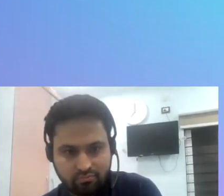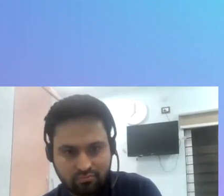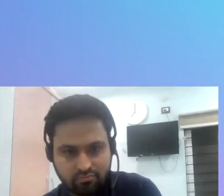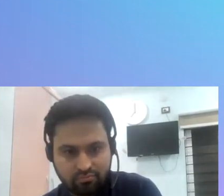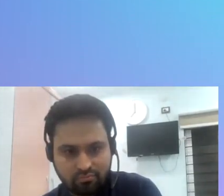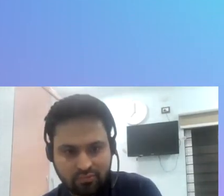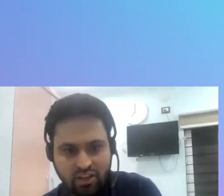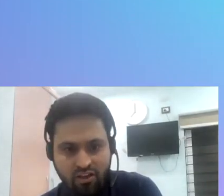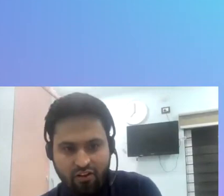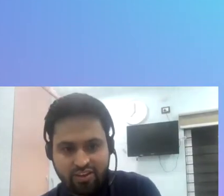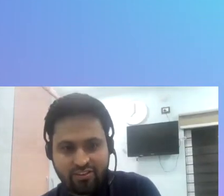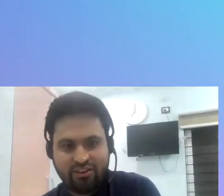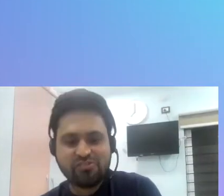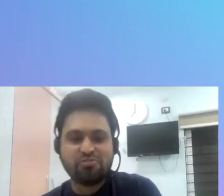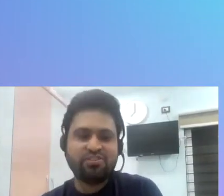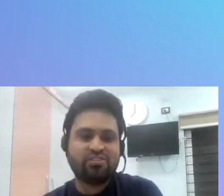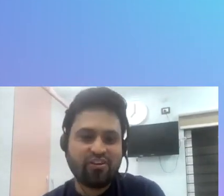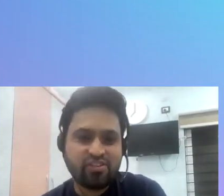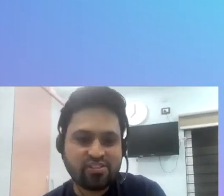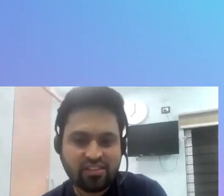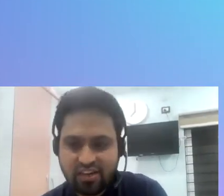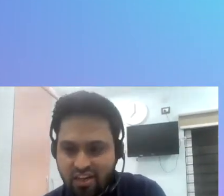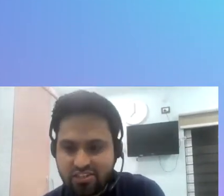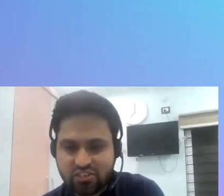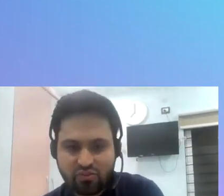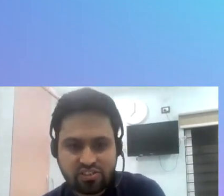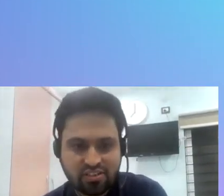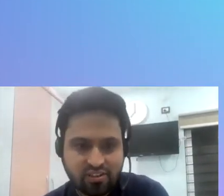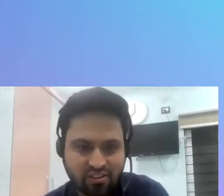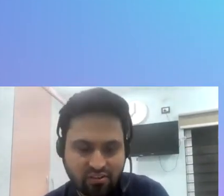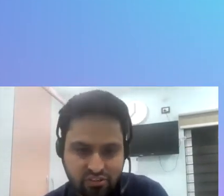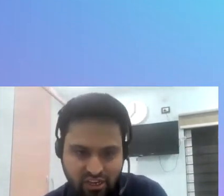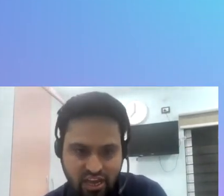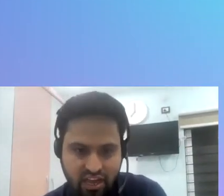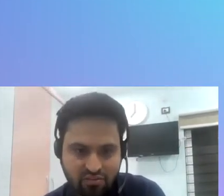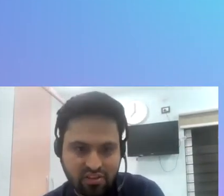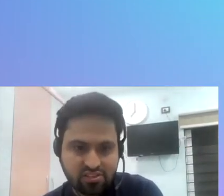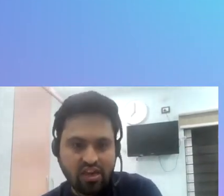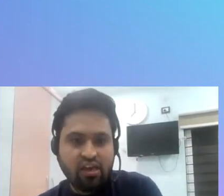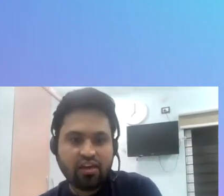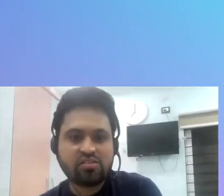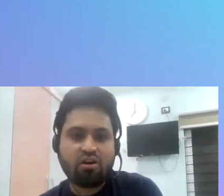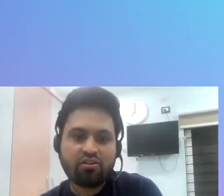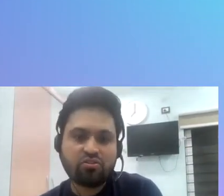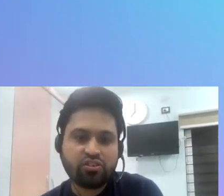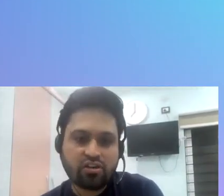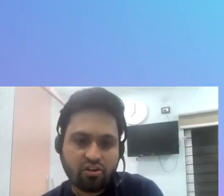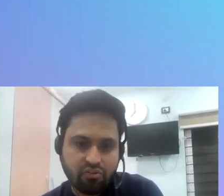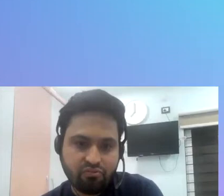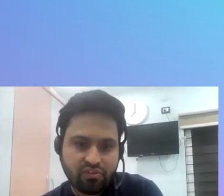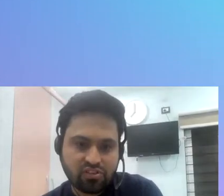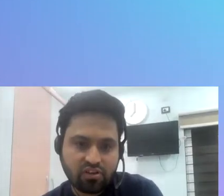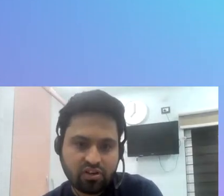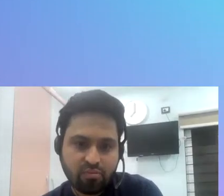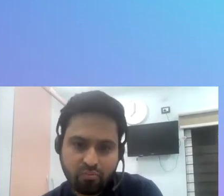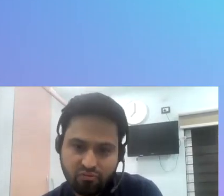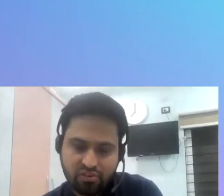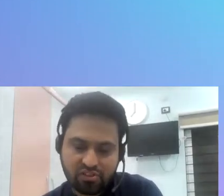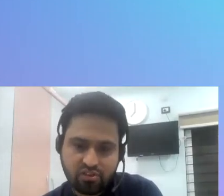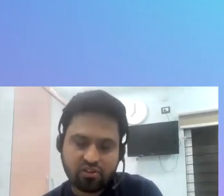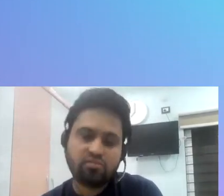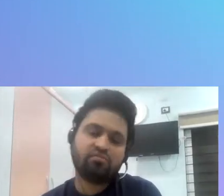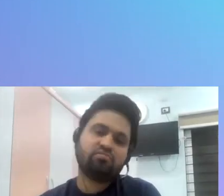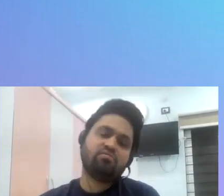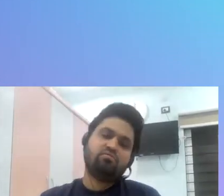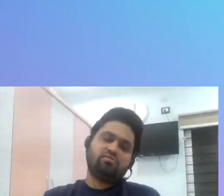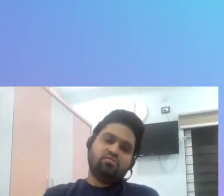yourself. Okay, thank you so much, Harris. The last question which I have is auto check review feature a pro